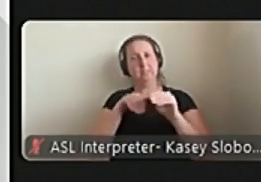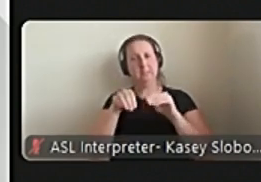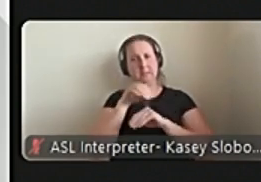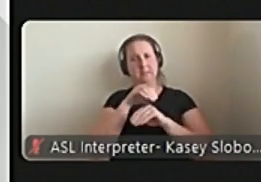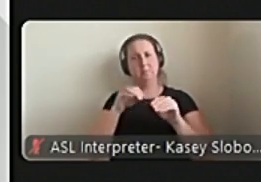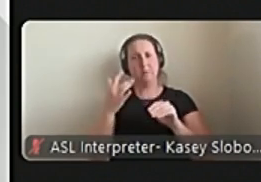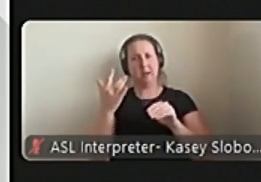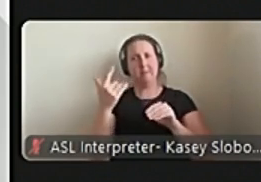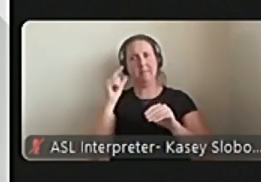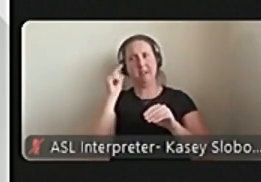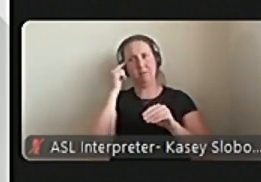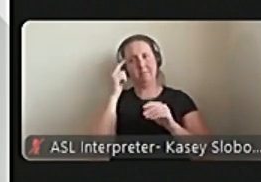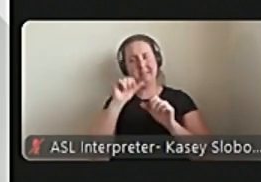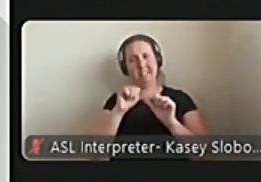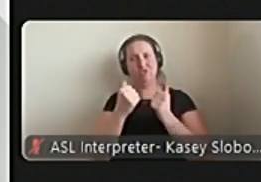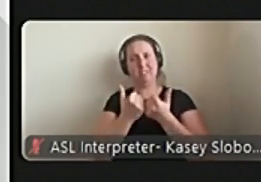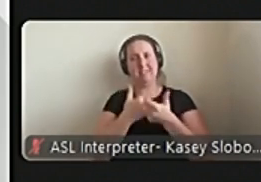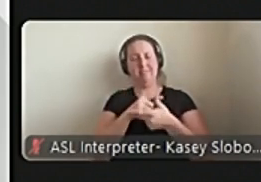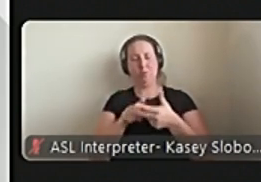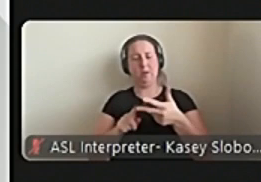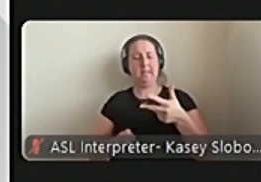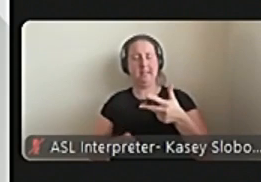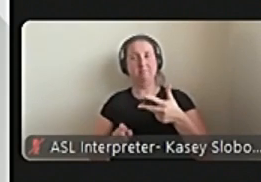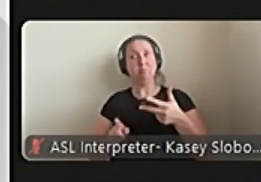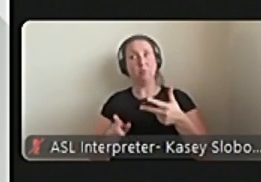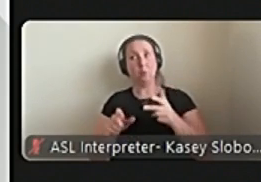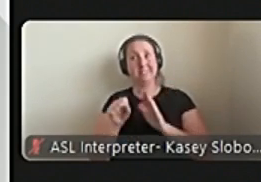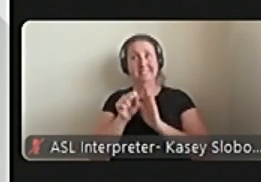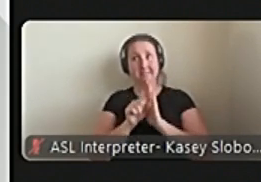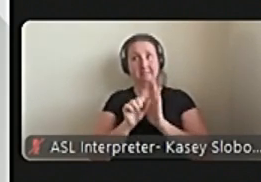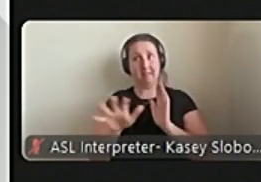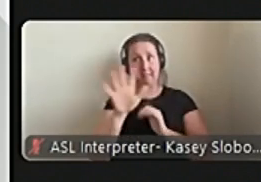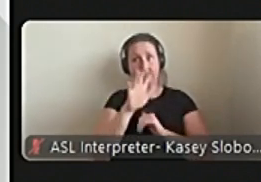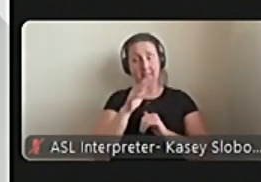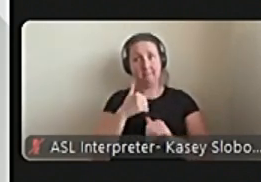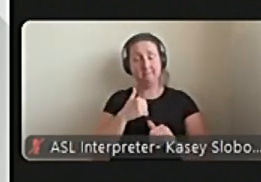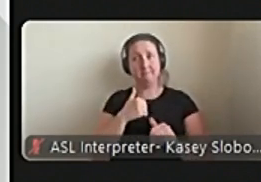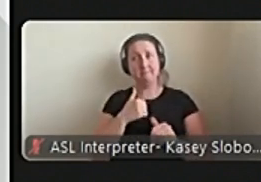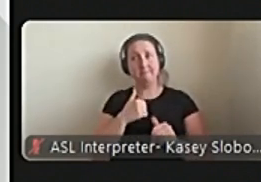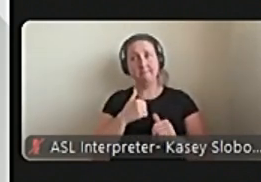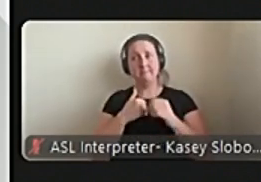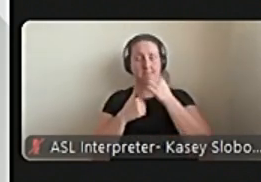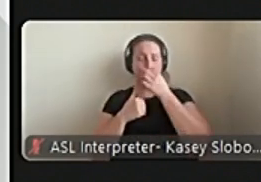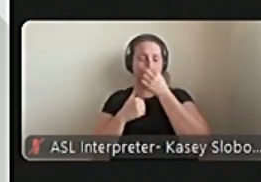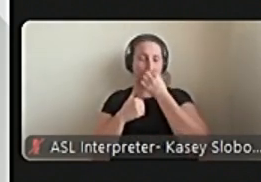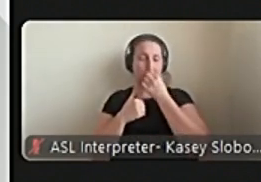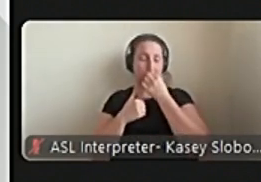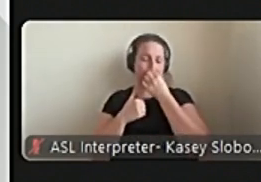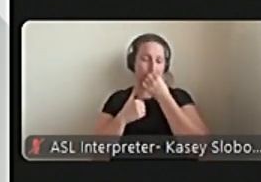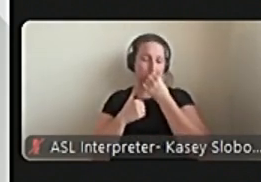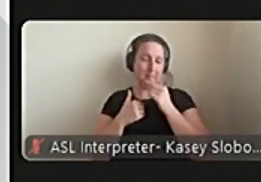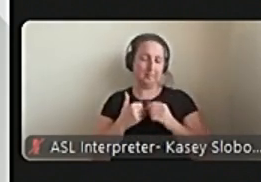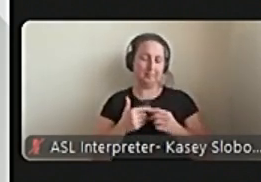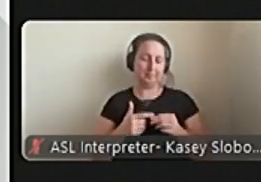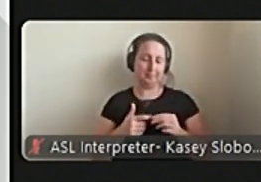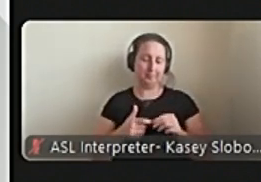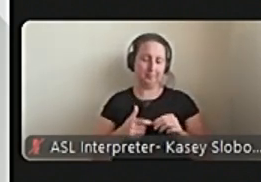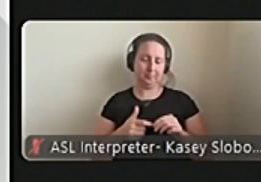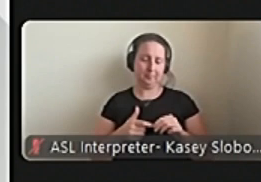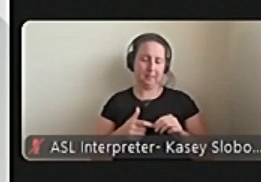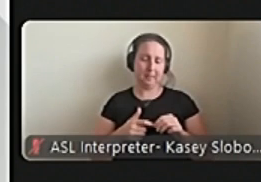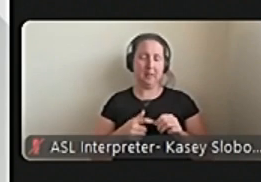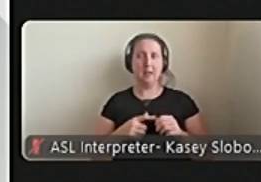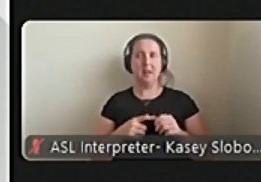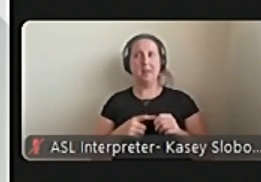are across the state. But, it comes back down to locally. What